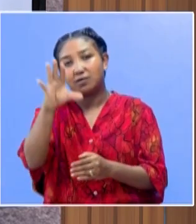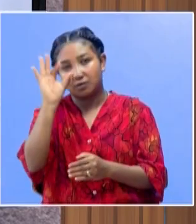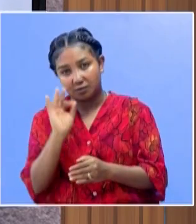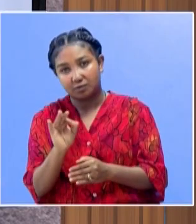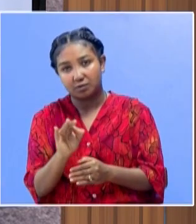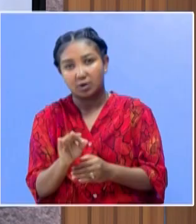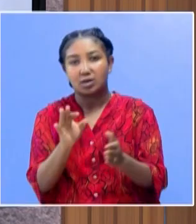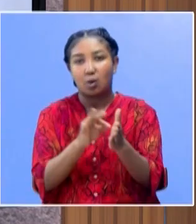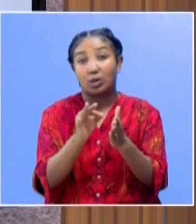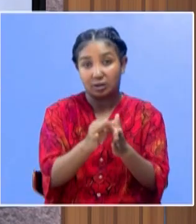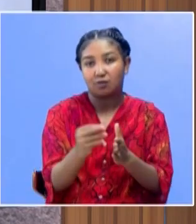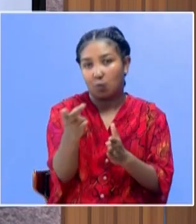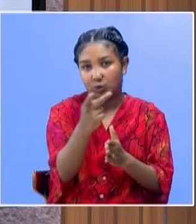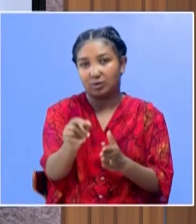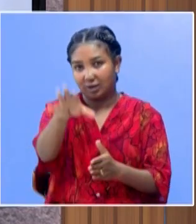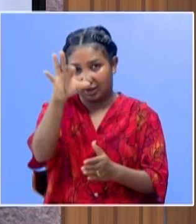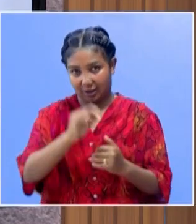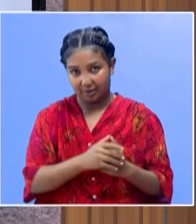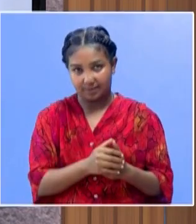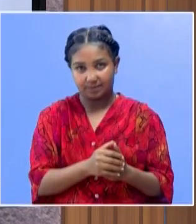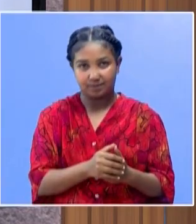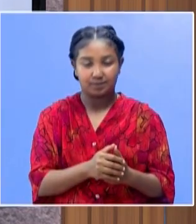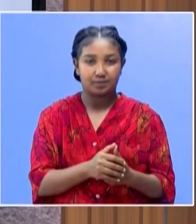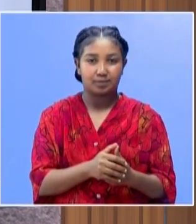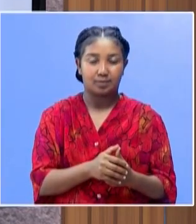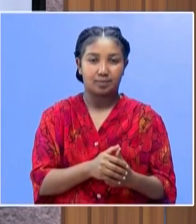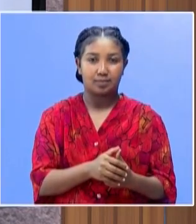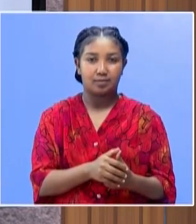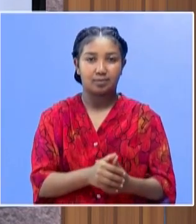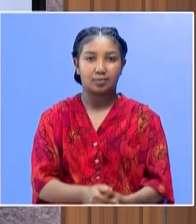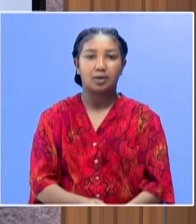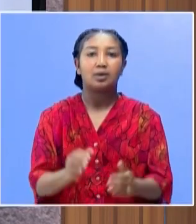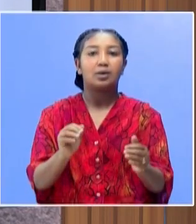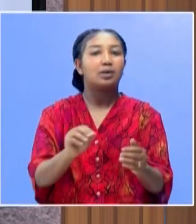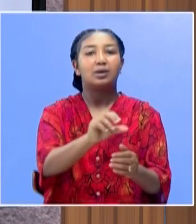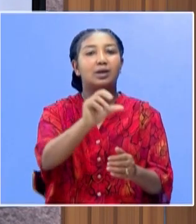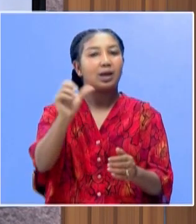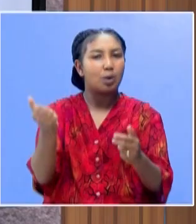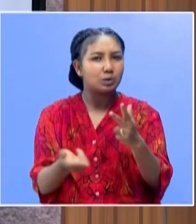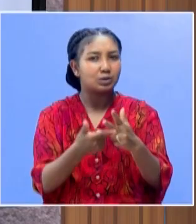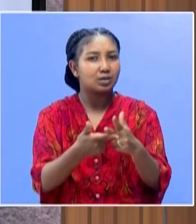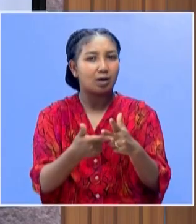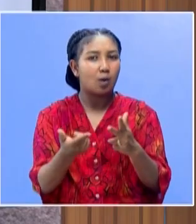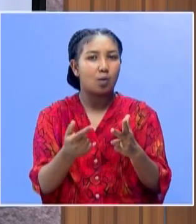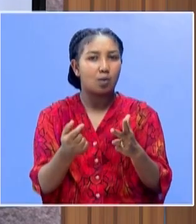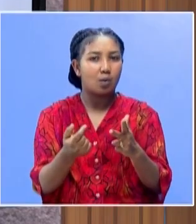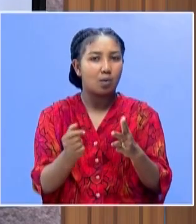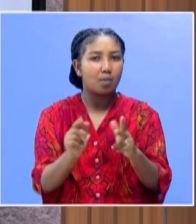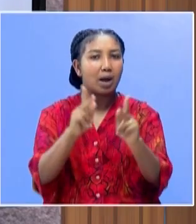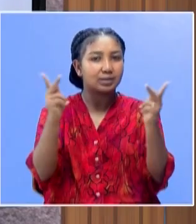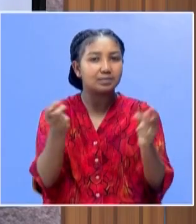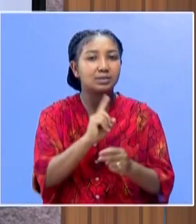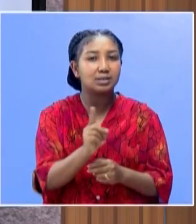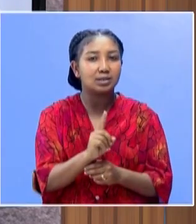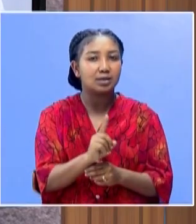under the quantitative adjectives, right? How about the other categories?